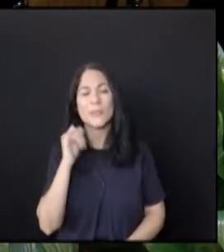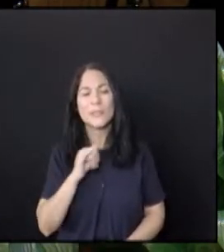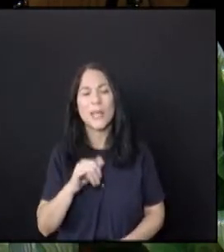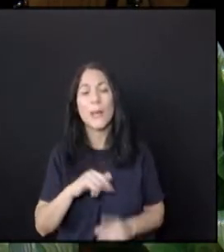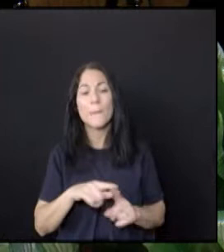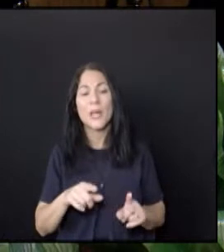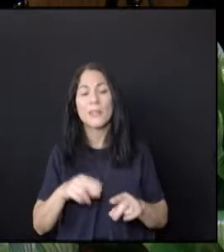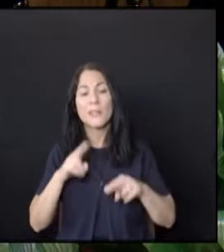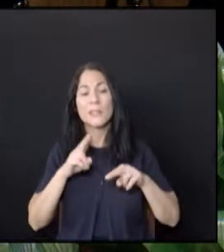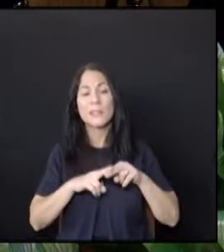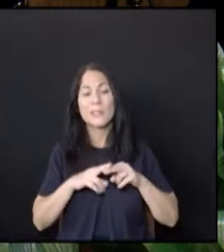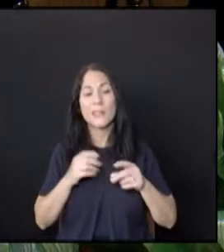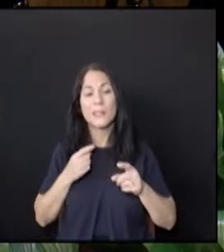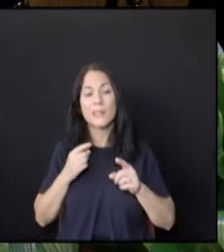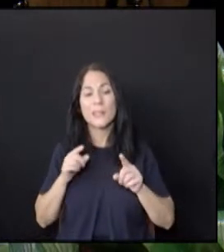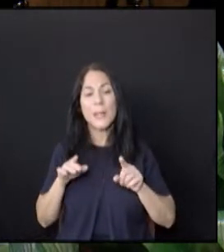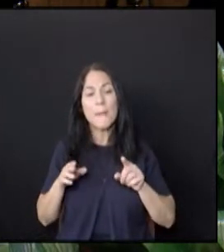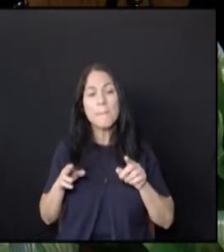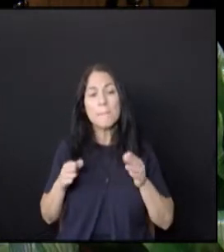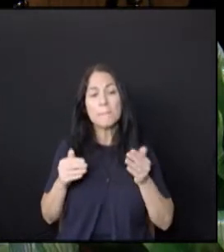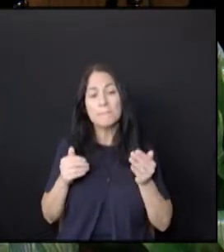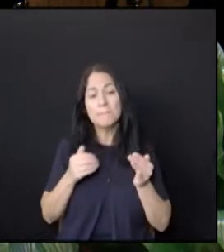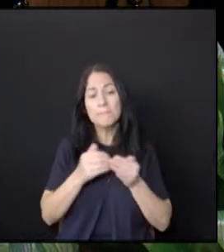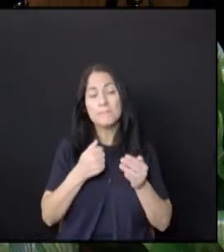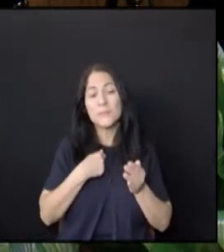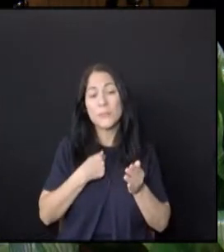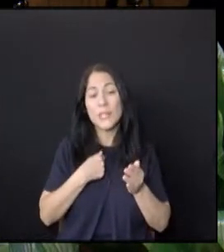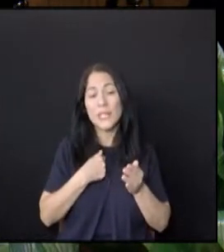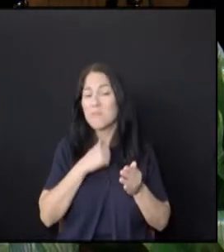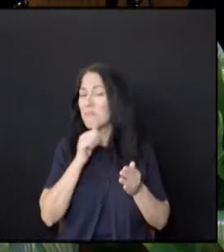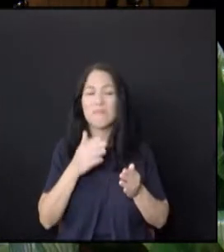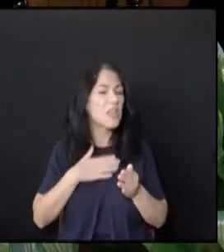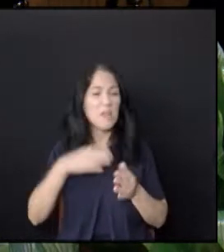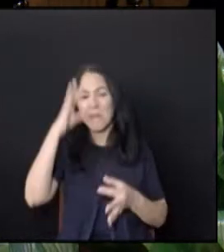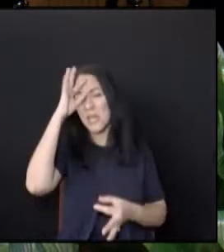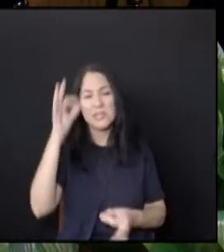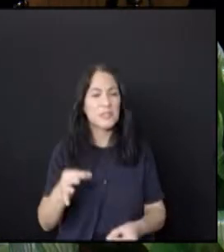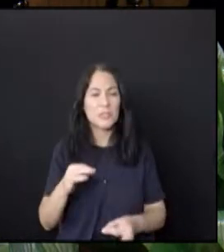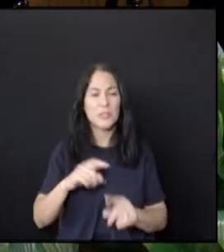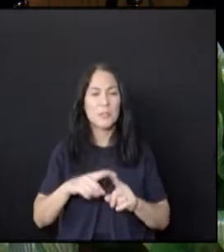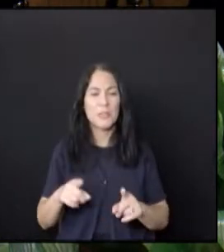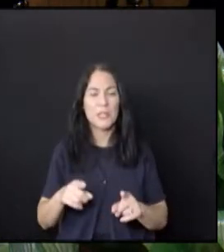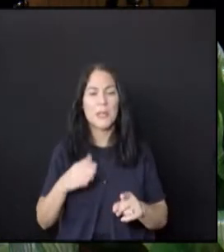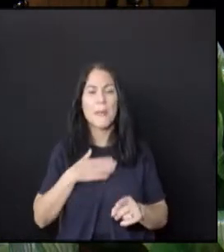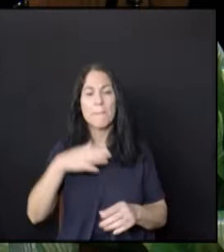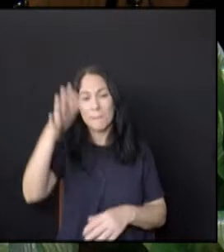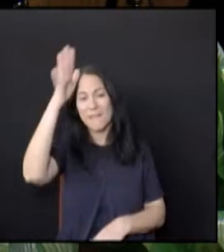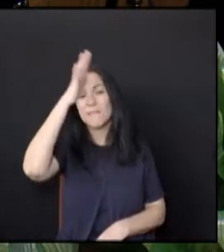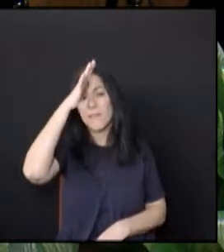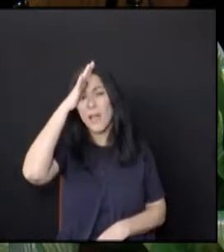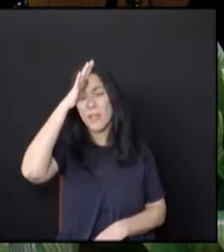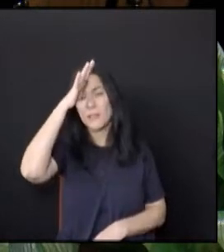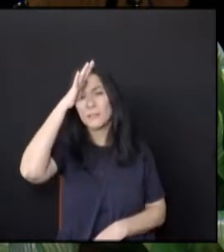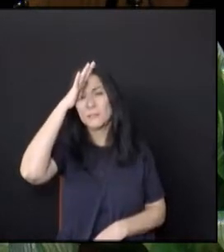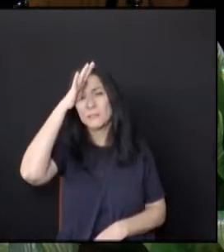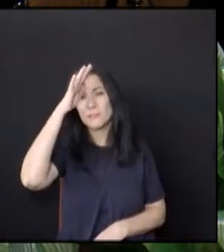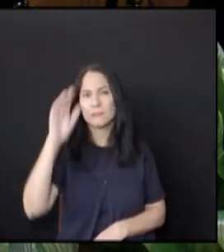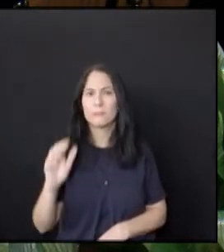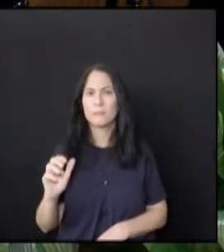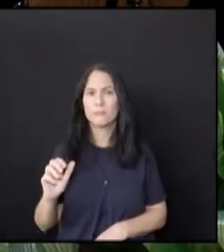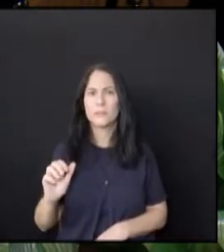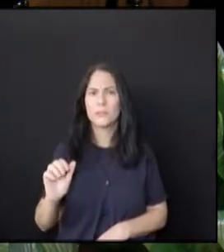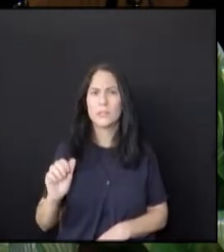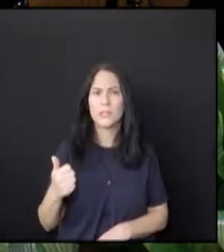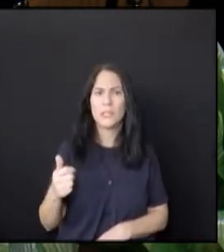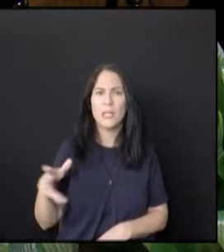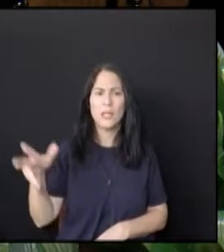grant, but it is for those for whom it has been prepared by my Father." And when the 10 heard it, they were